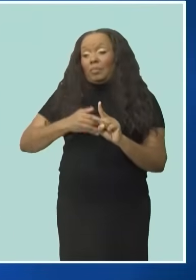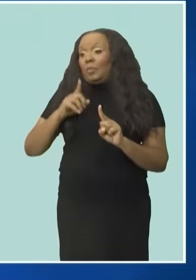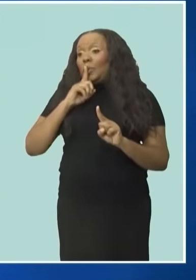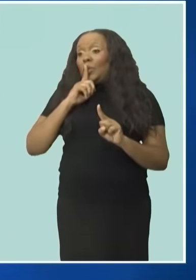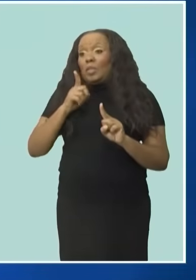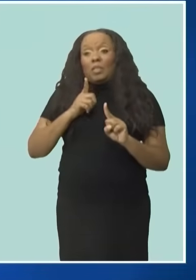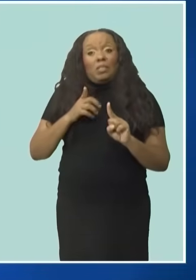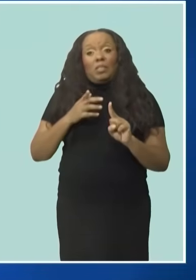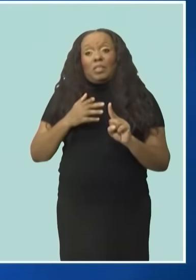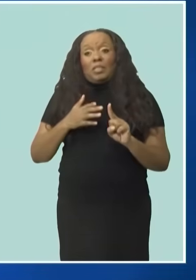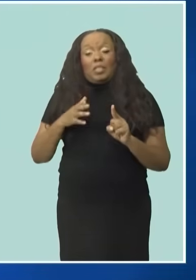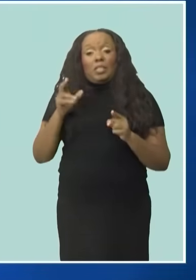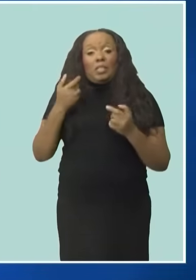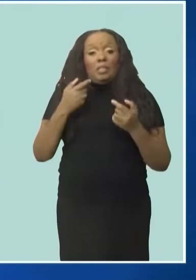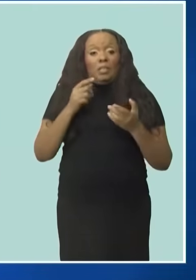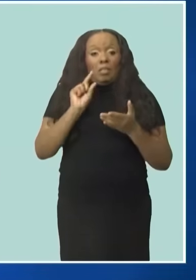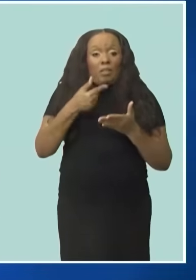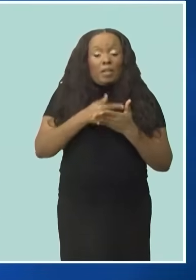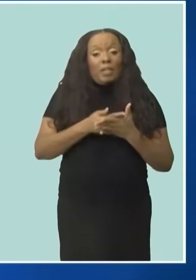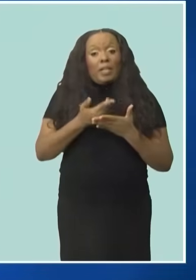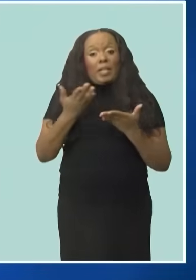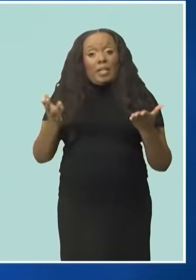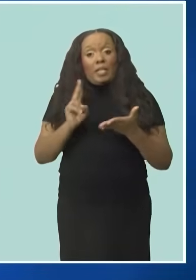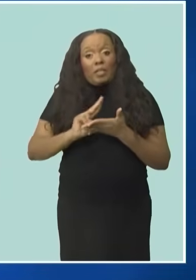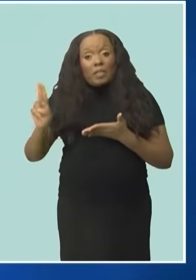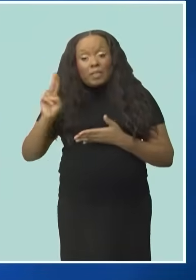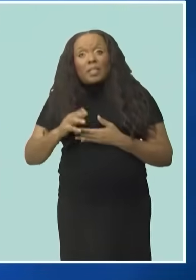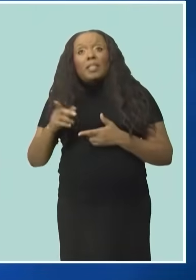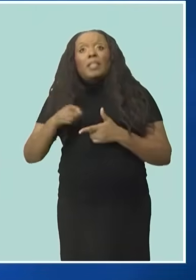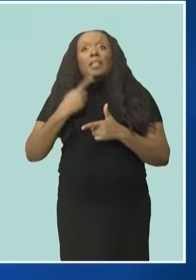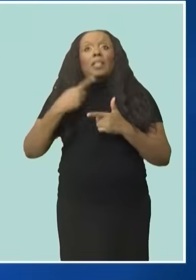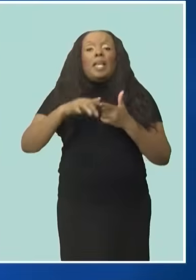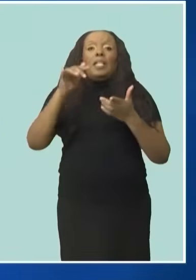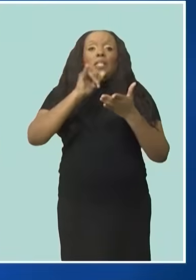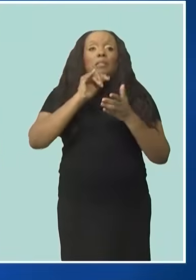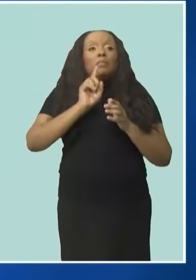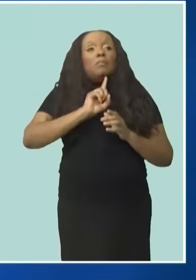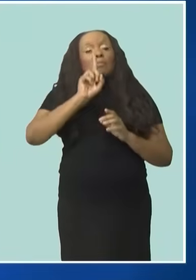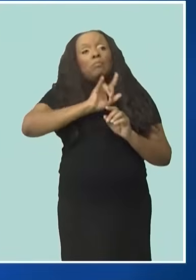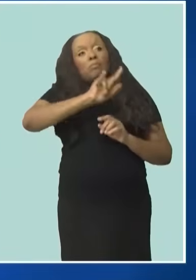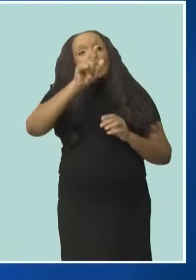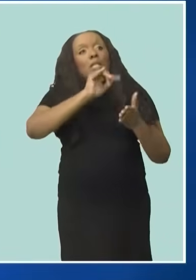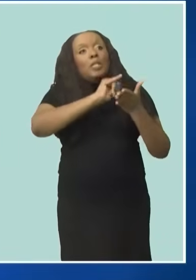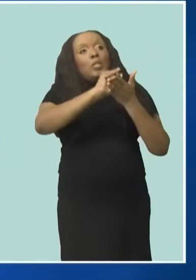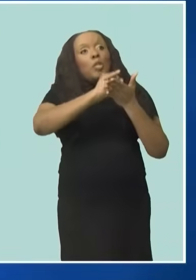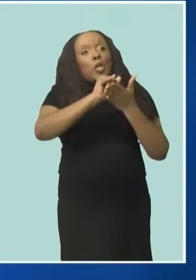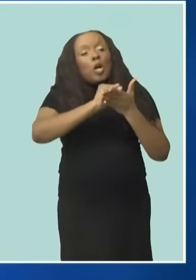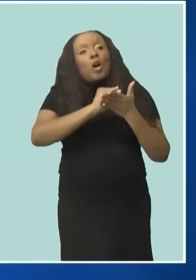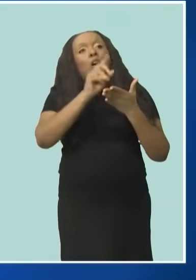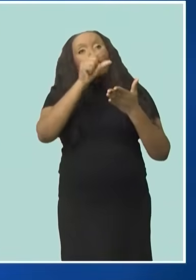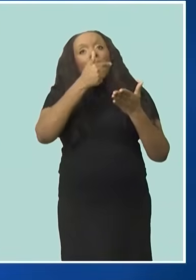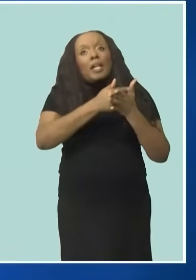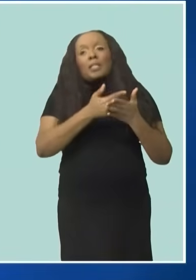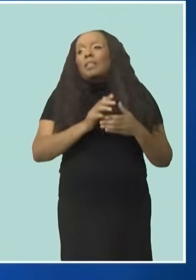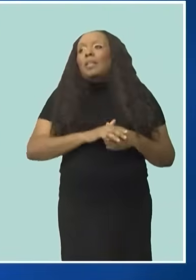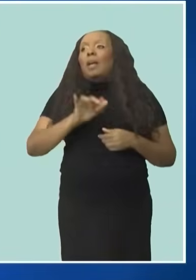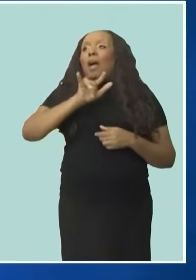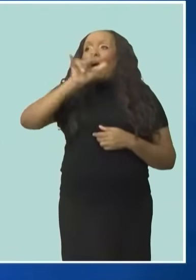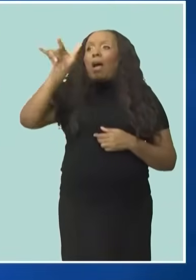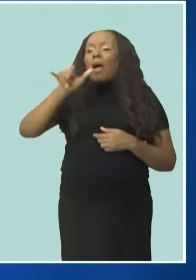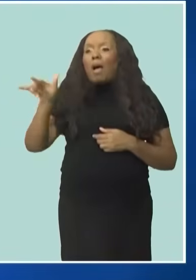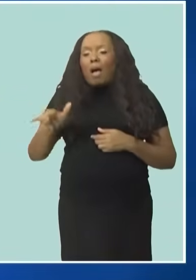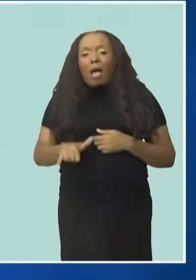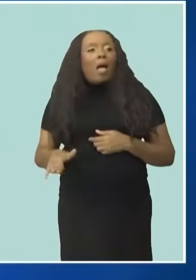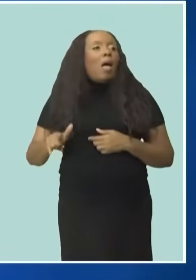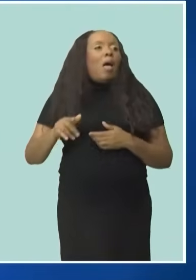New York University grad, back home scholar, professor here, professor there, visiting scholar